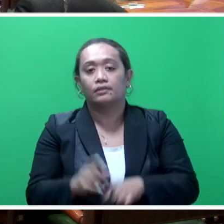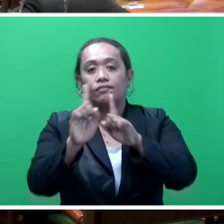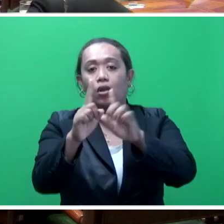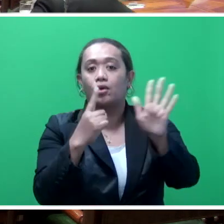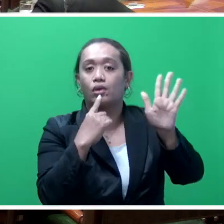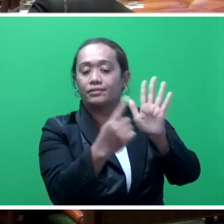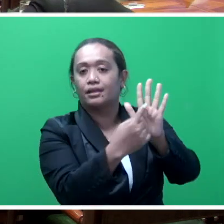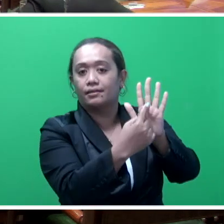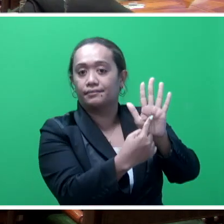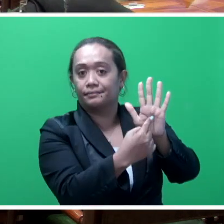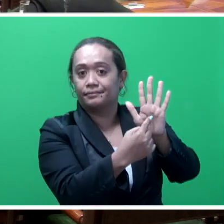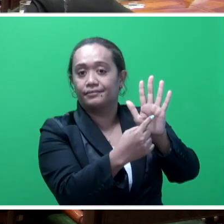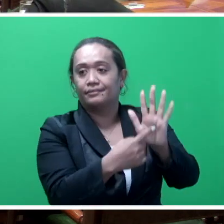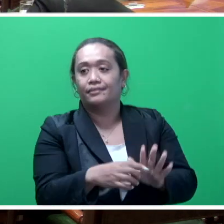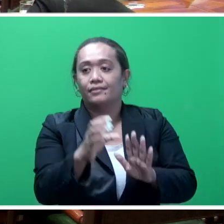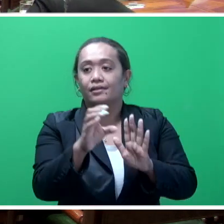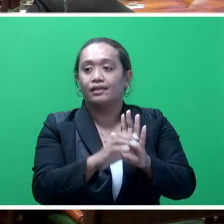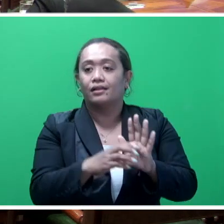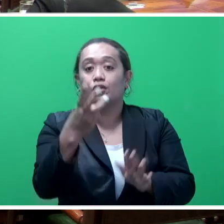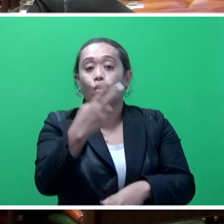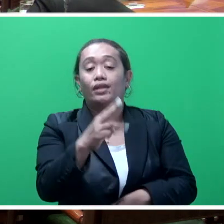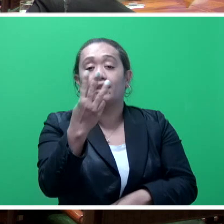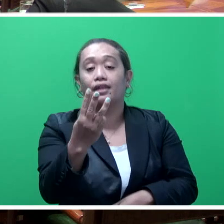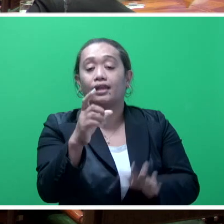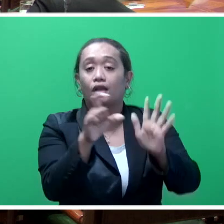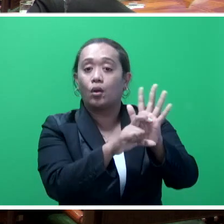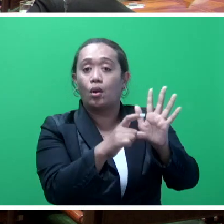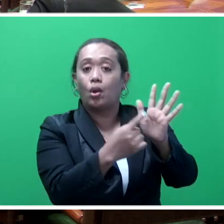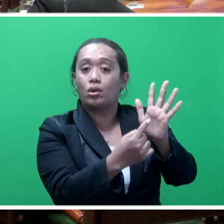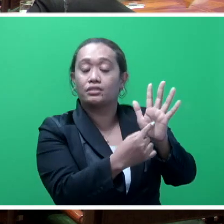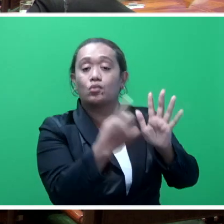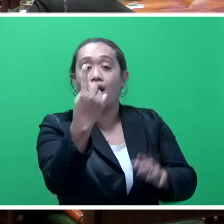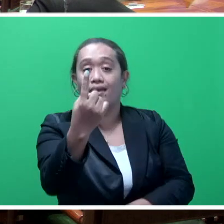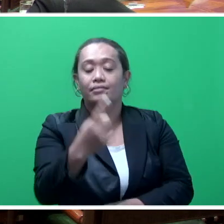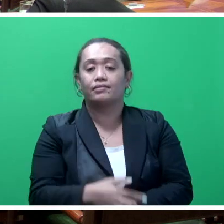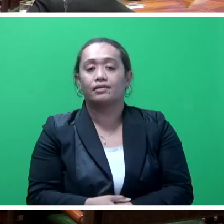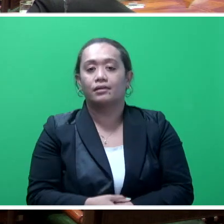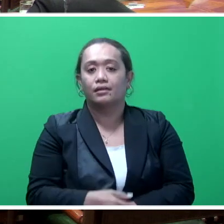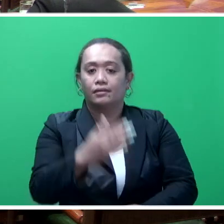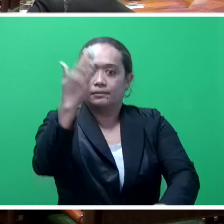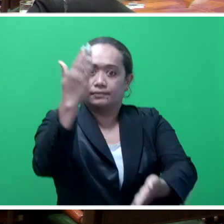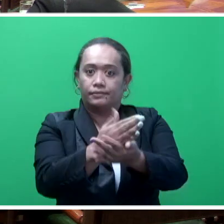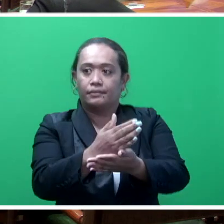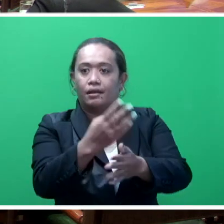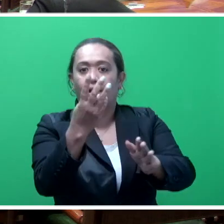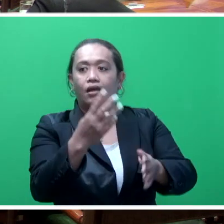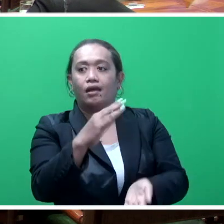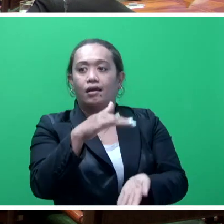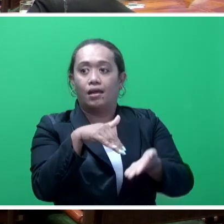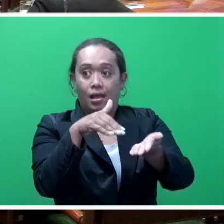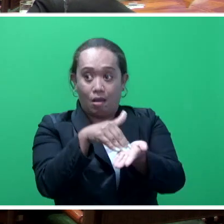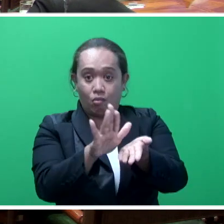Standing Order 23, Clause 1 is suspended so as to allow the House to sit beyond 4:30 p.m. today to complete